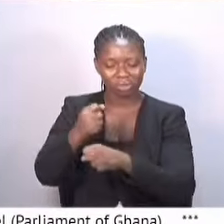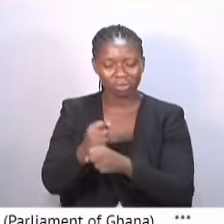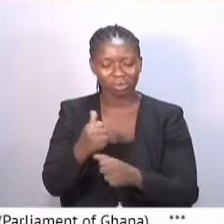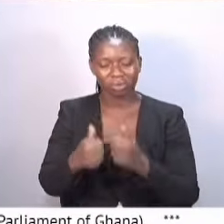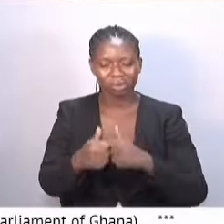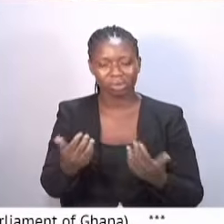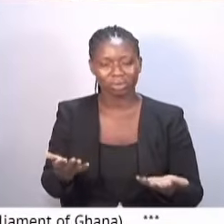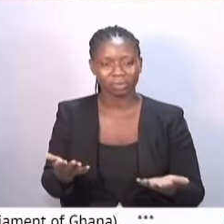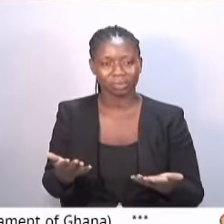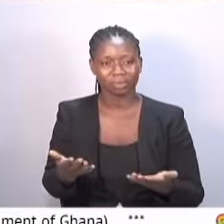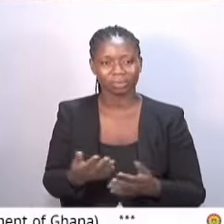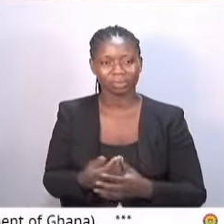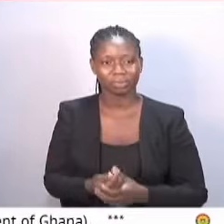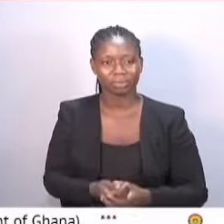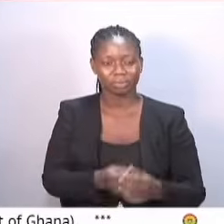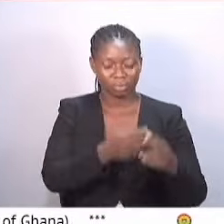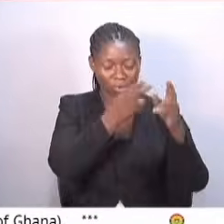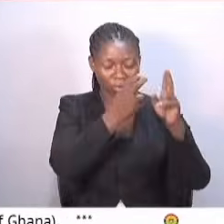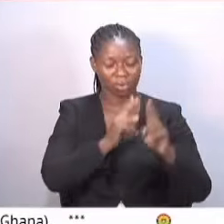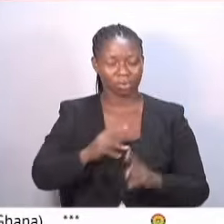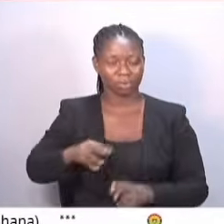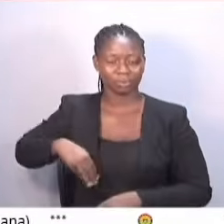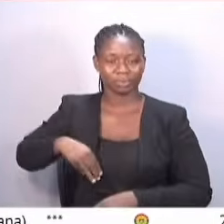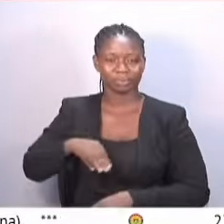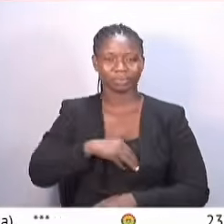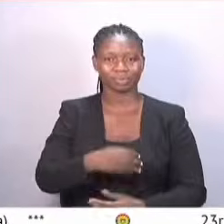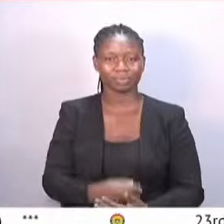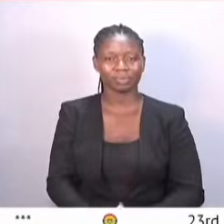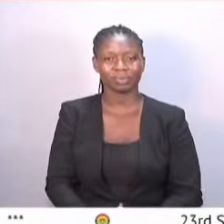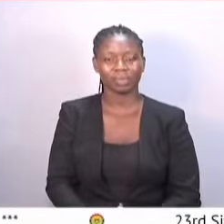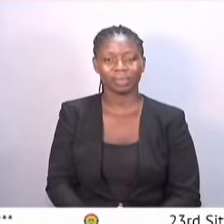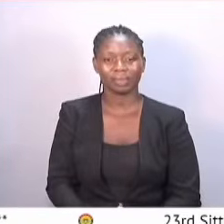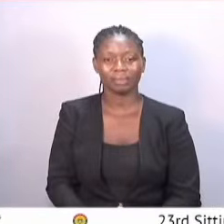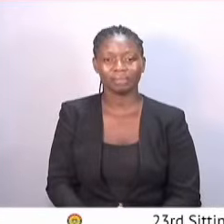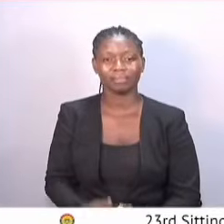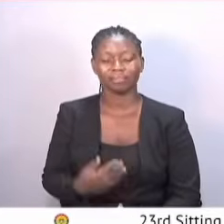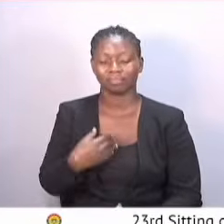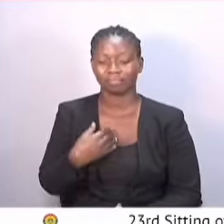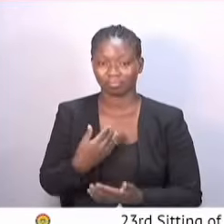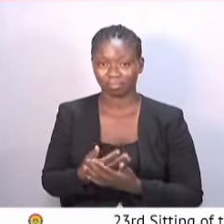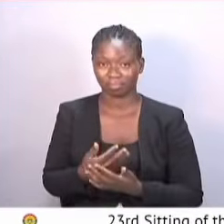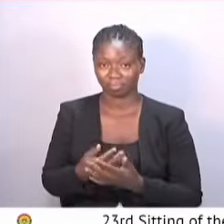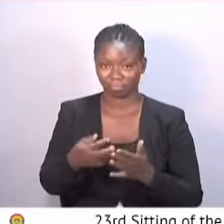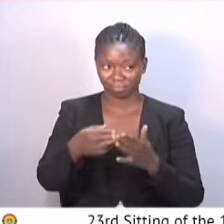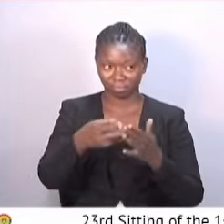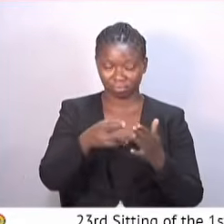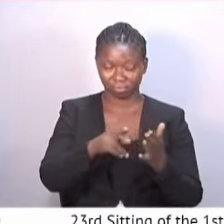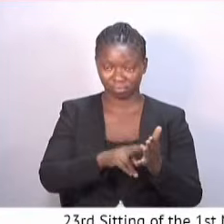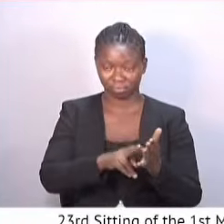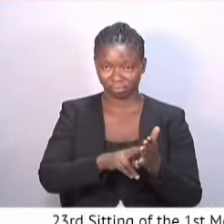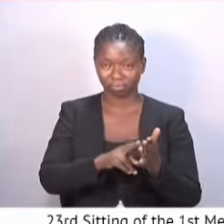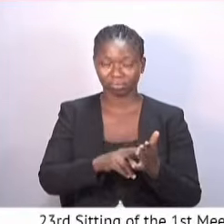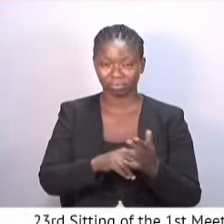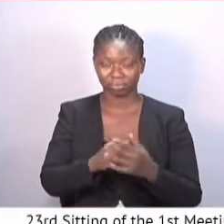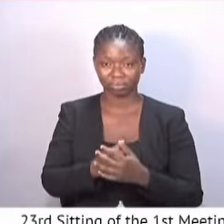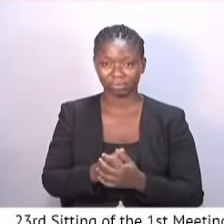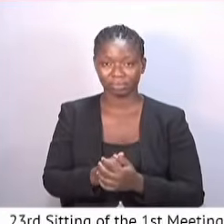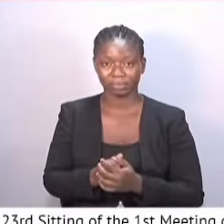made. Honorable members, let me place on record that